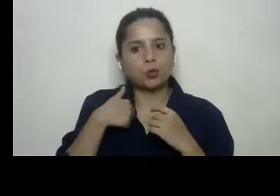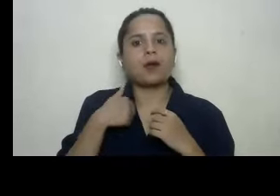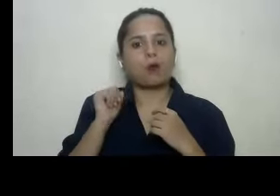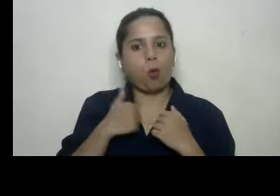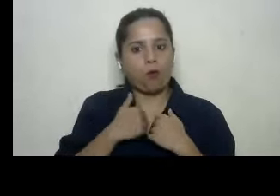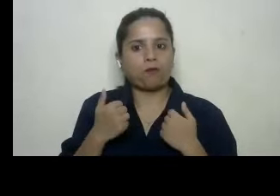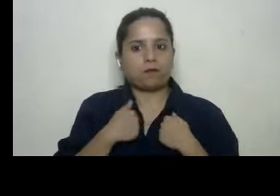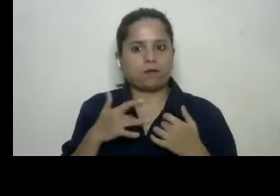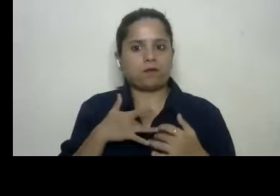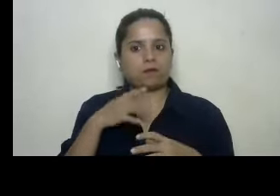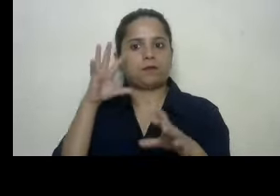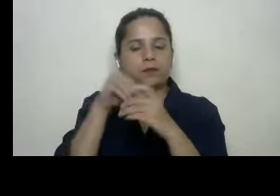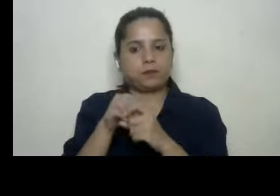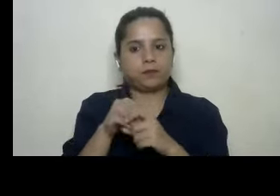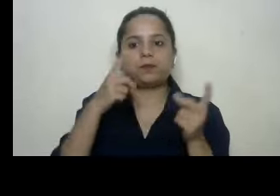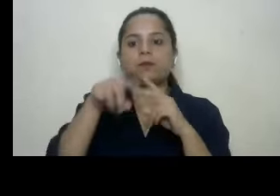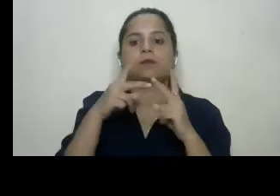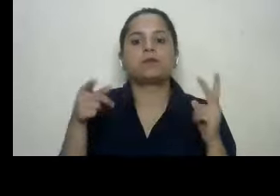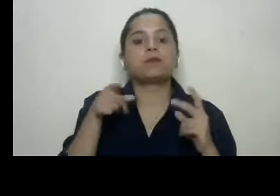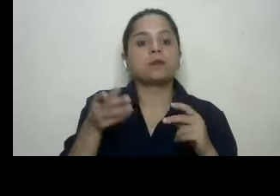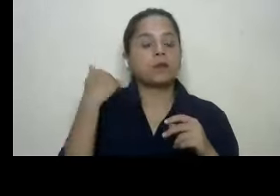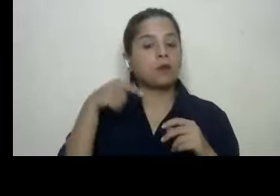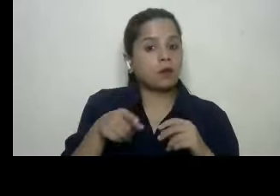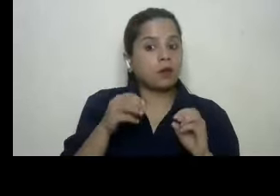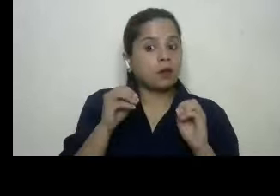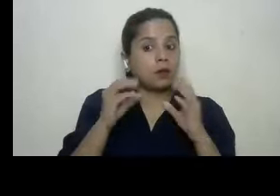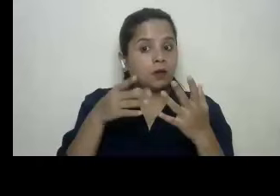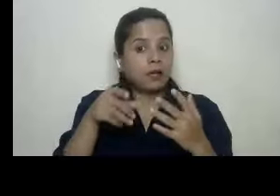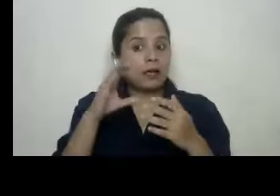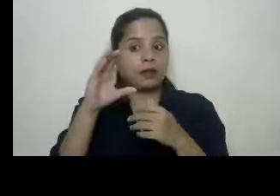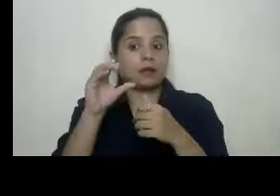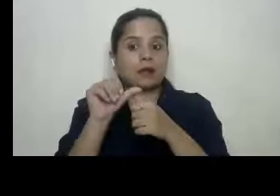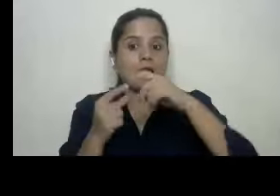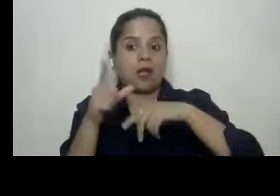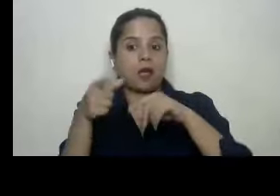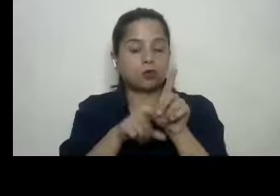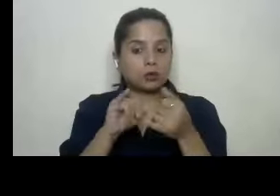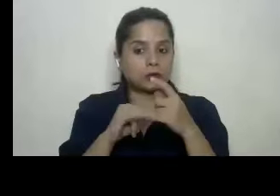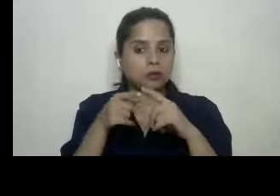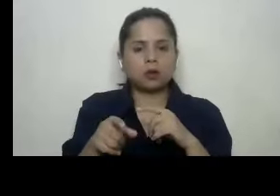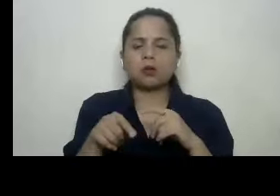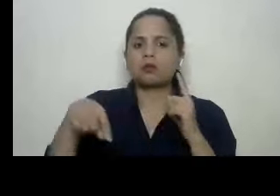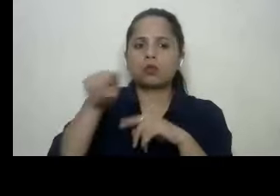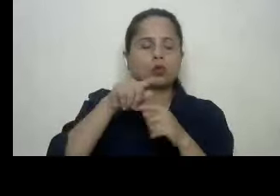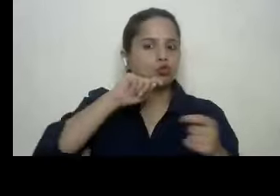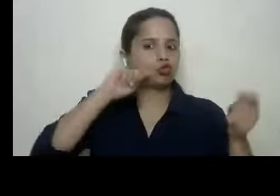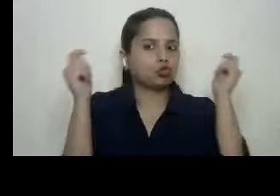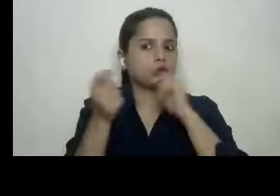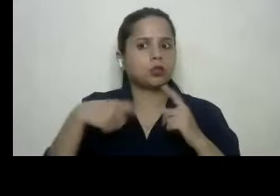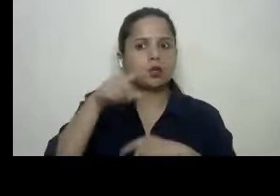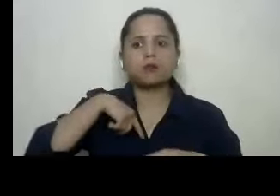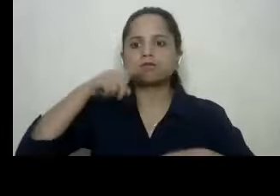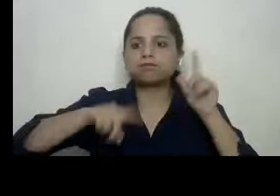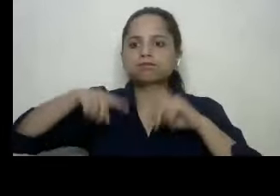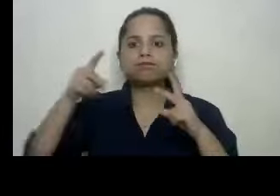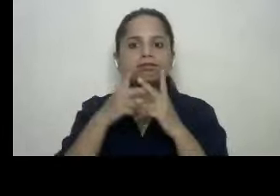tasks, like when the calculators had come, weren't we wary? When the industrial revolution happened, we were all wary. So this is